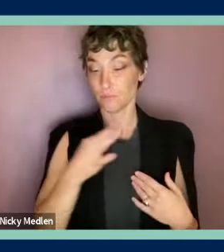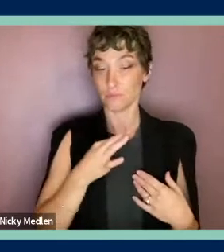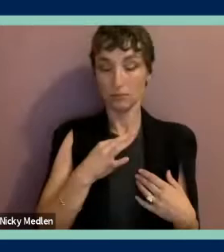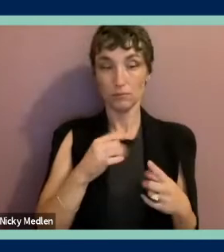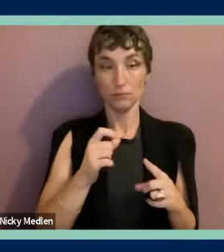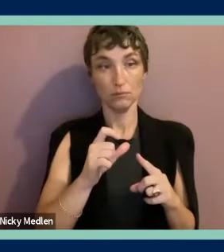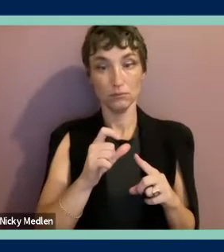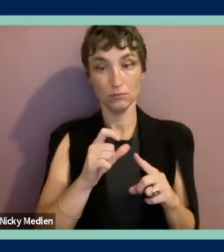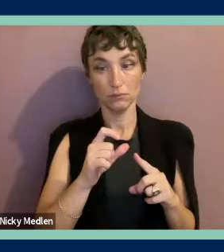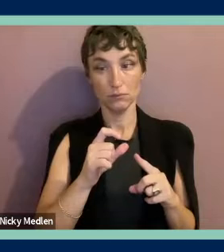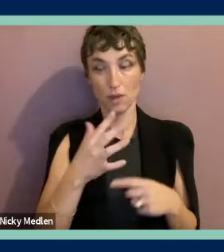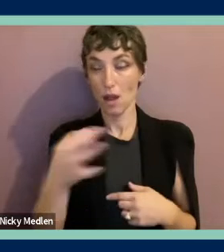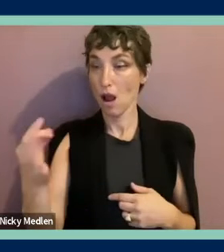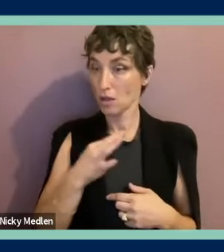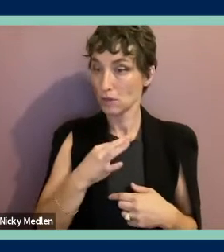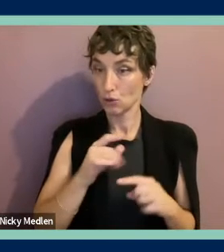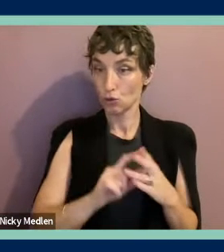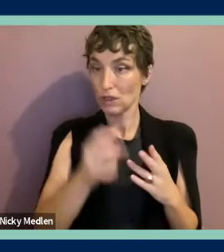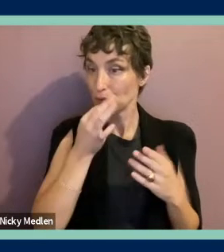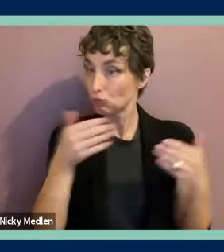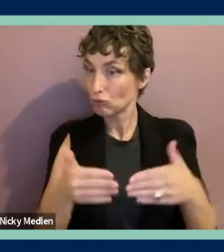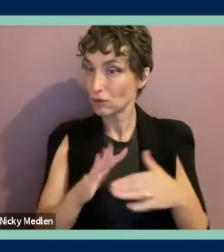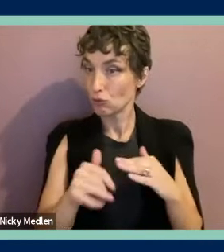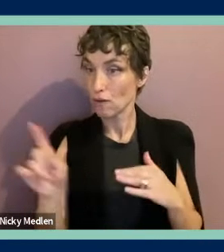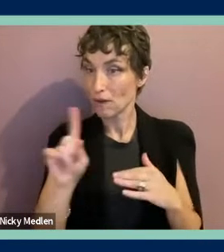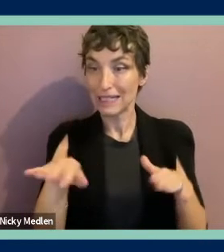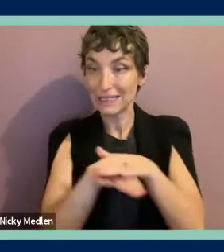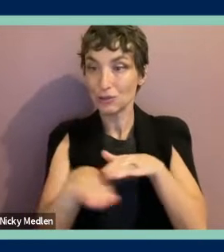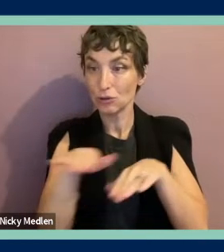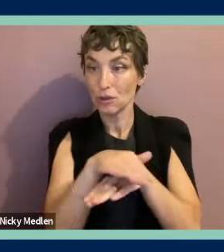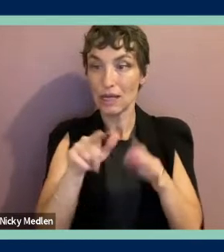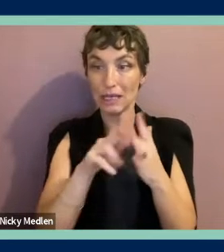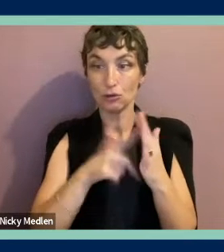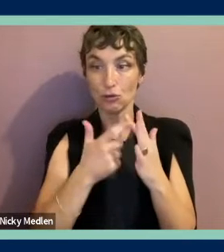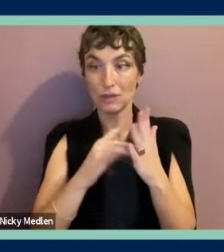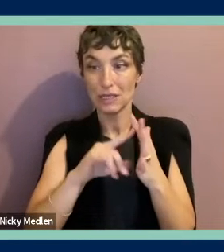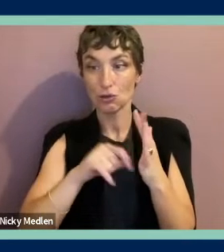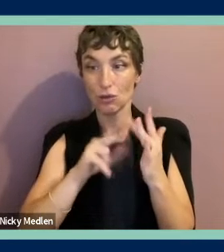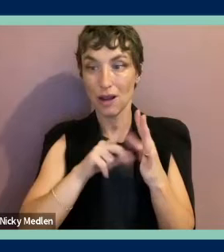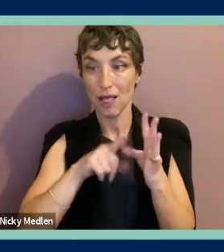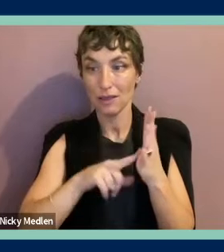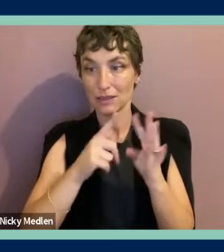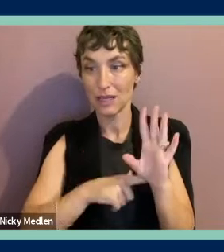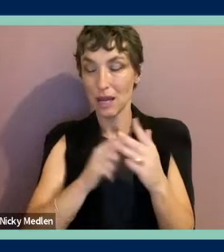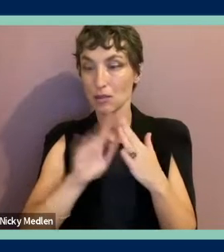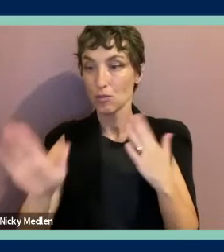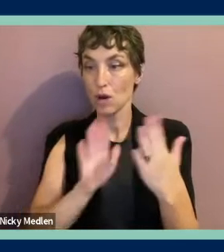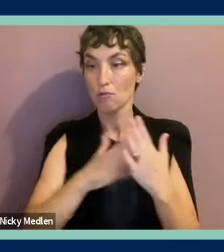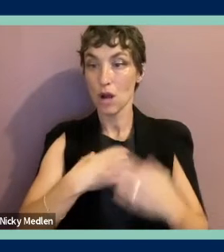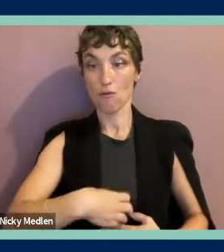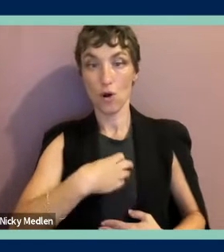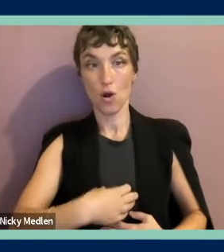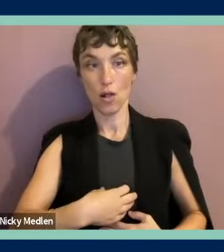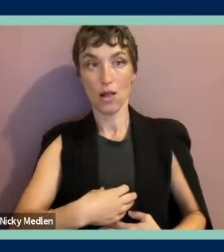us a little introduction to intersectionality as an approach. So my role at Our Watch